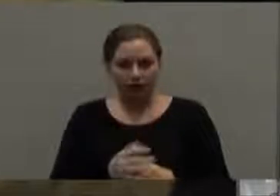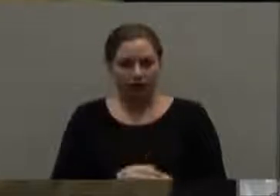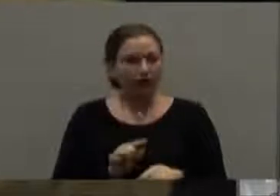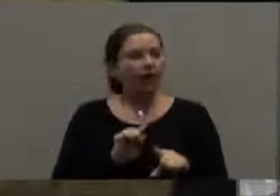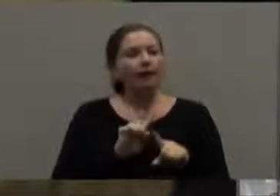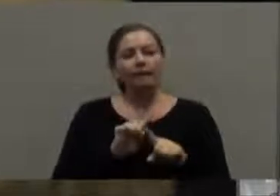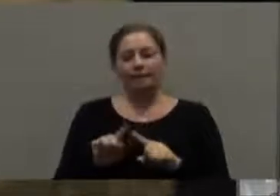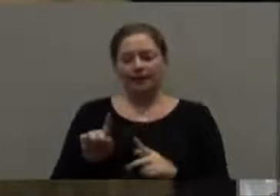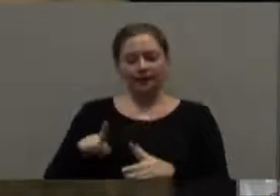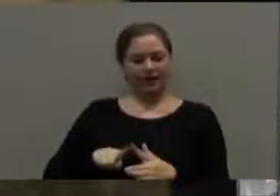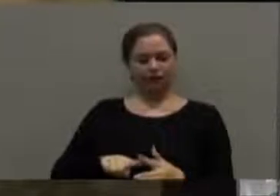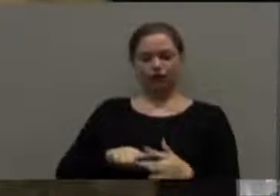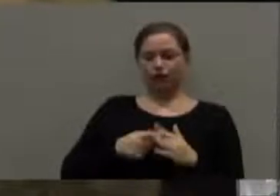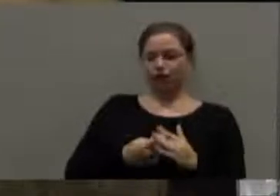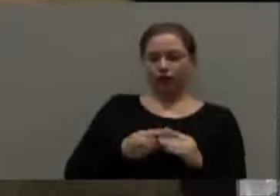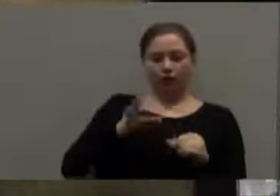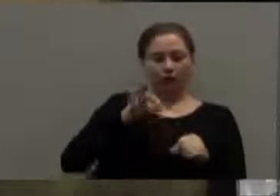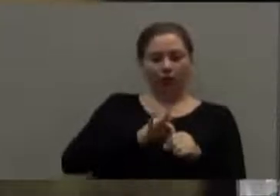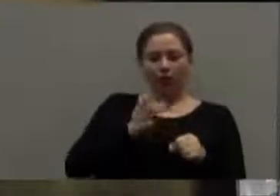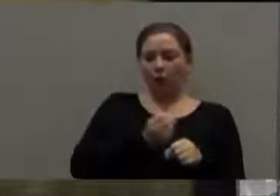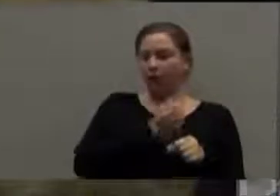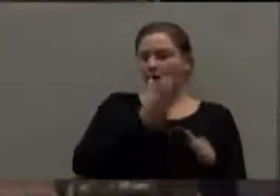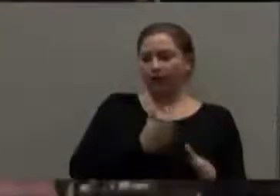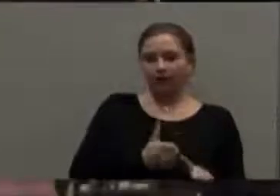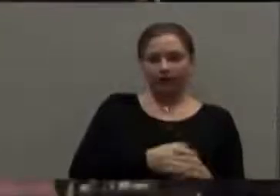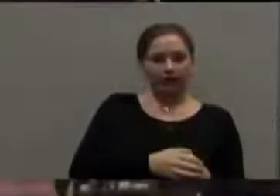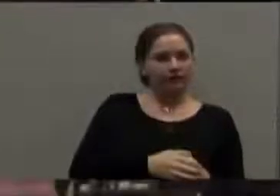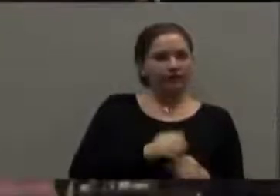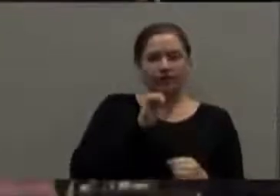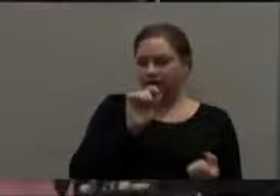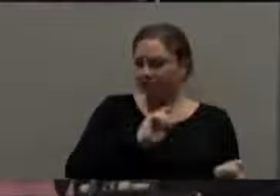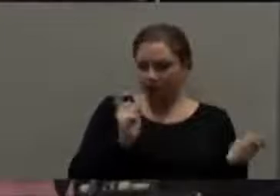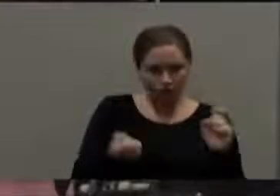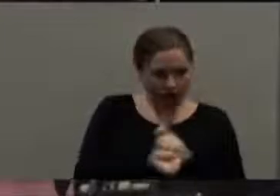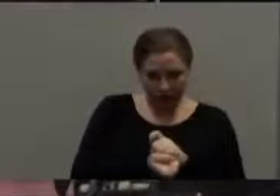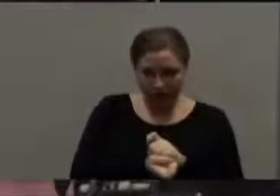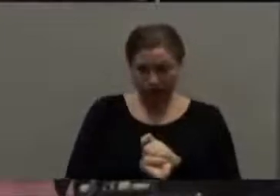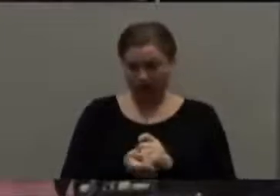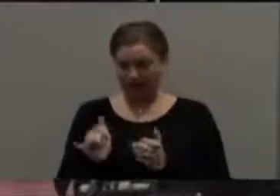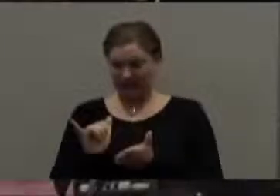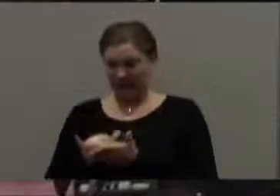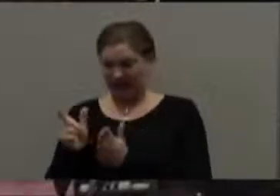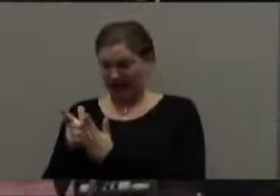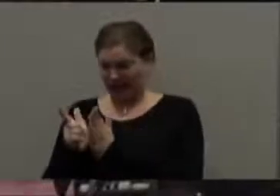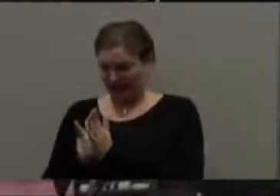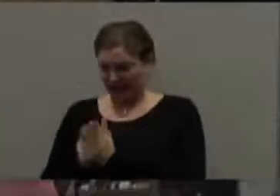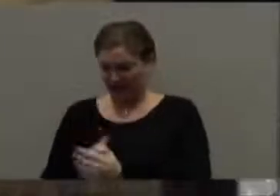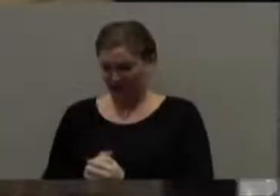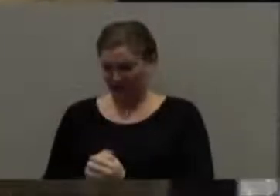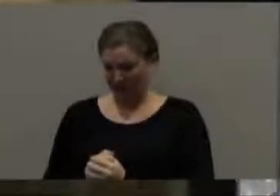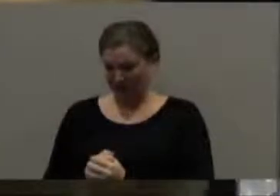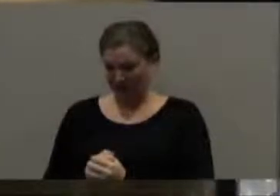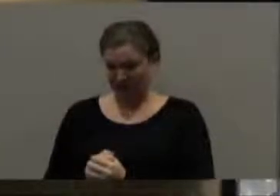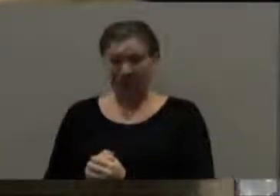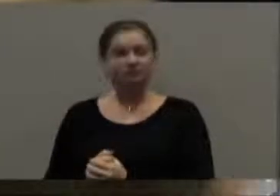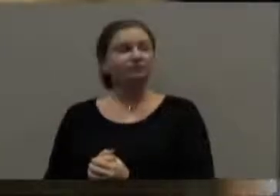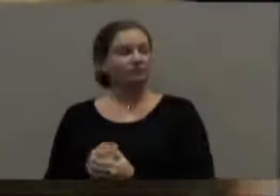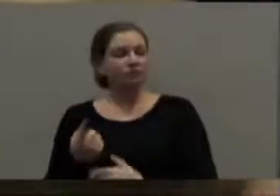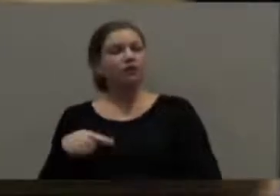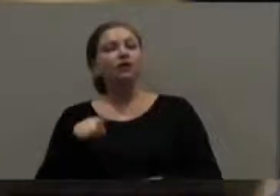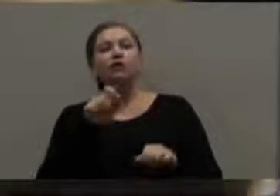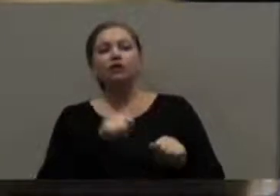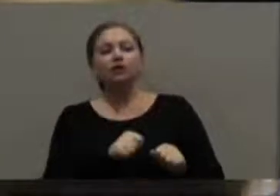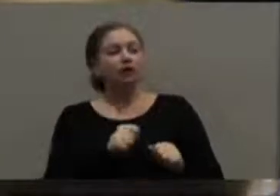outcome. The original outcome, Yes. no. Yeah, Is that even legal, Mr. Duper? you all can take votes,